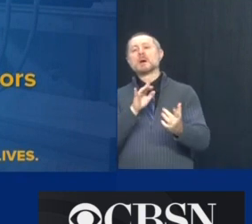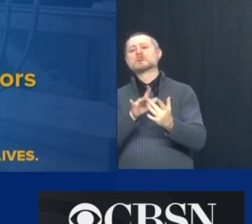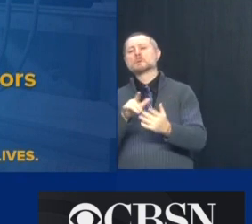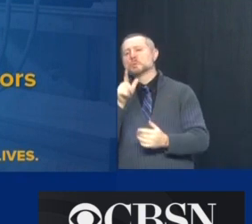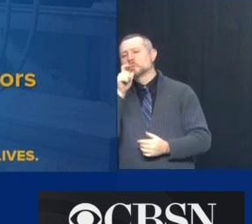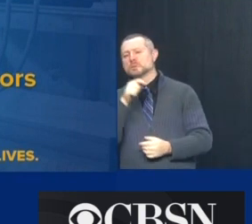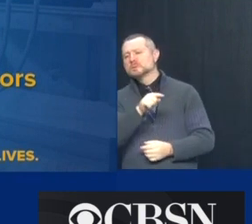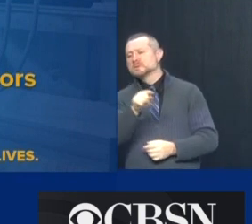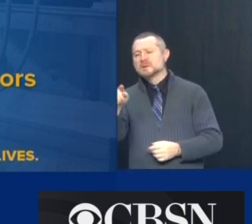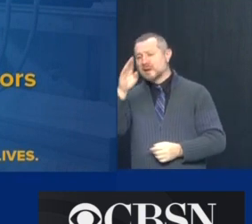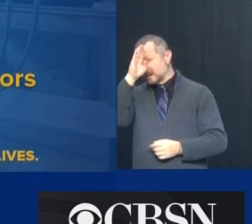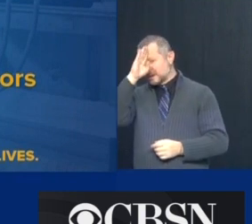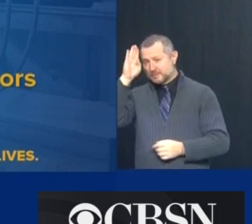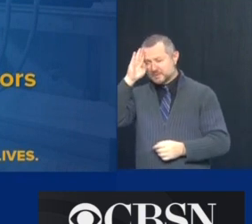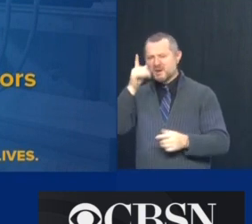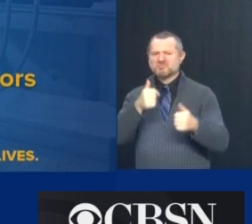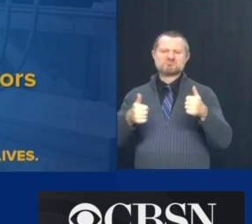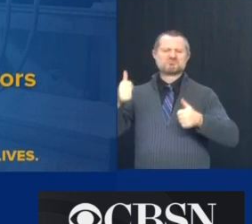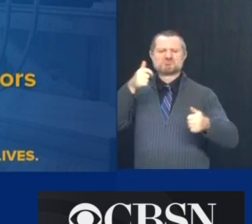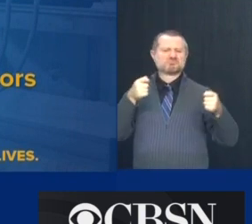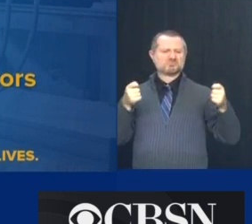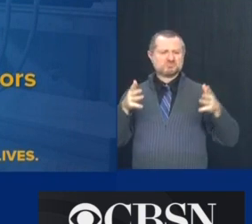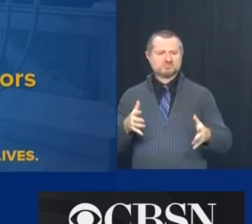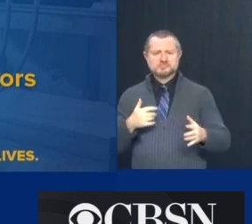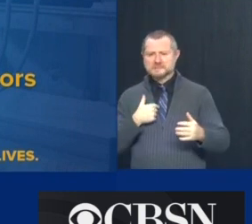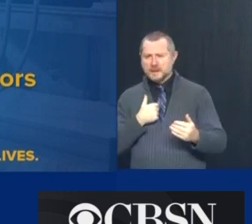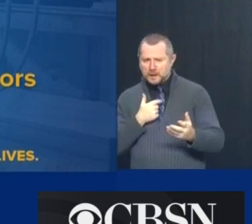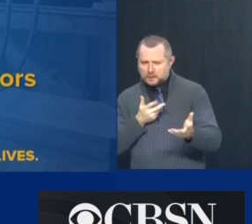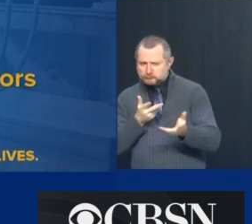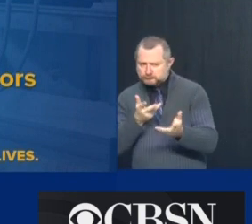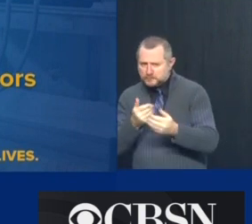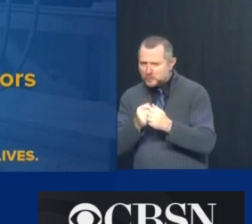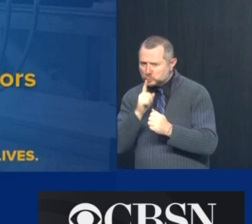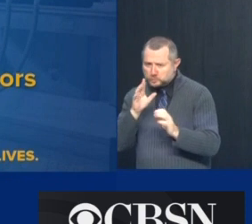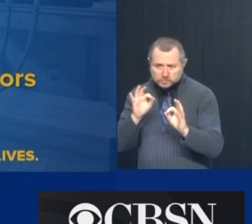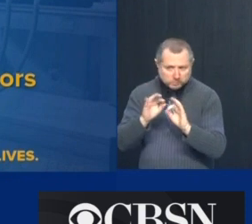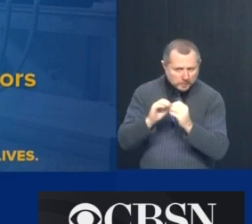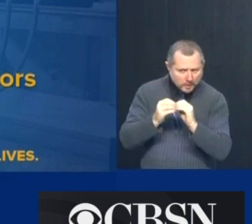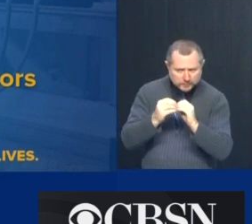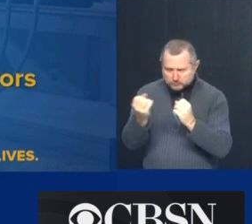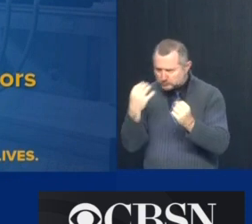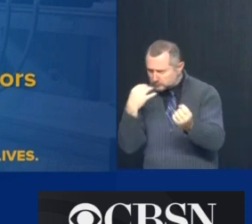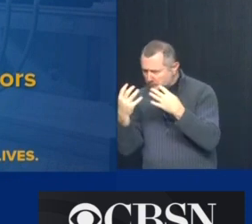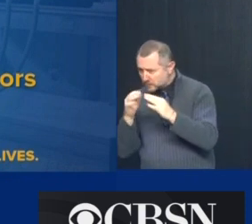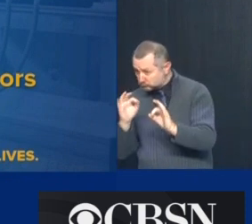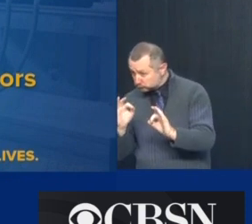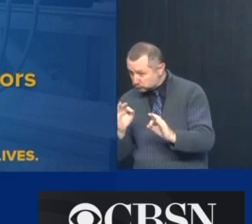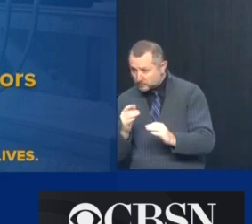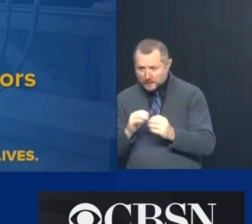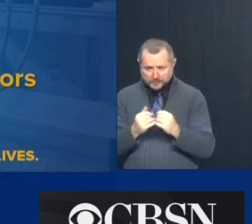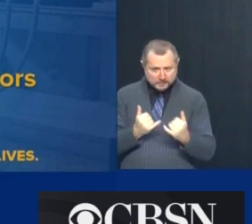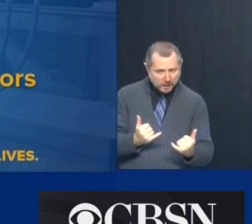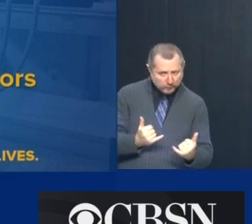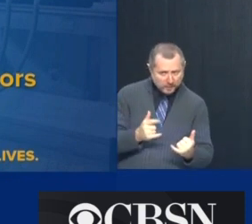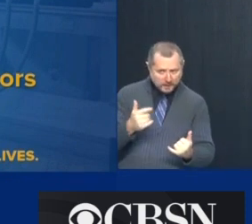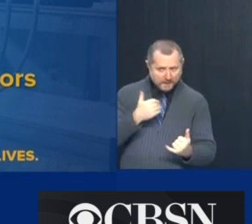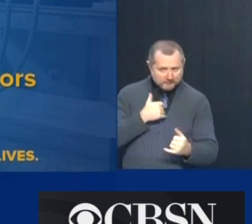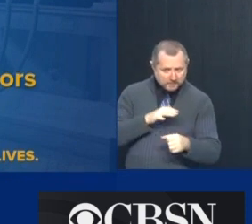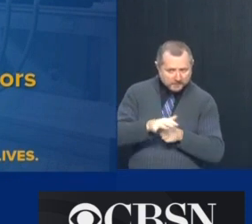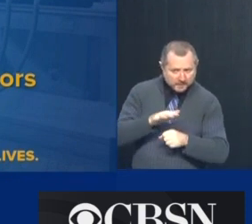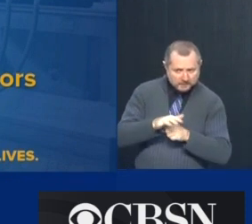state. We want to know exactly where they are with their hospital today, with their capacity, with